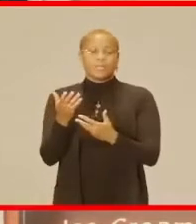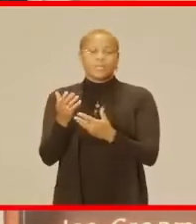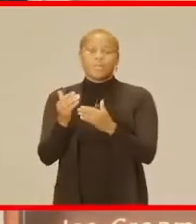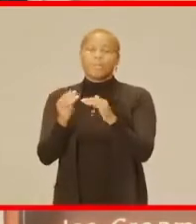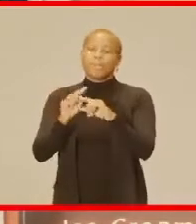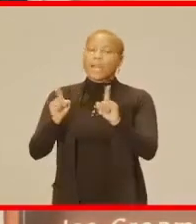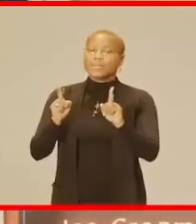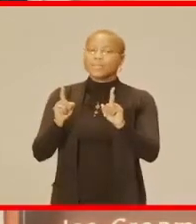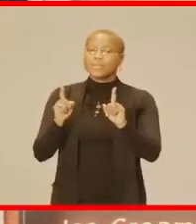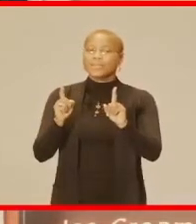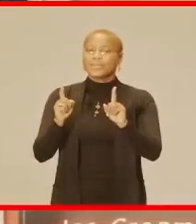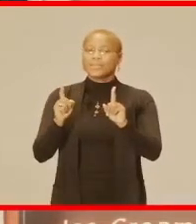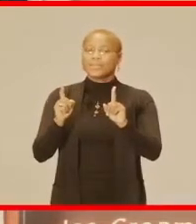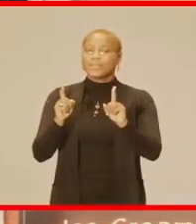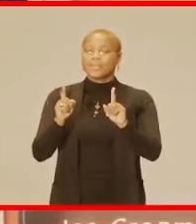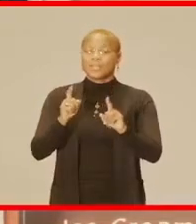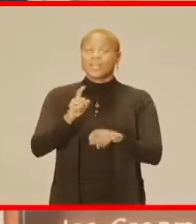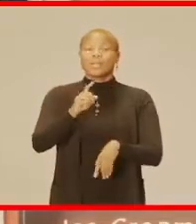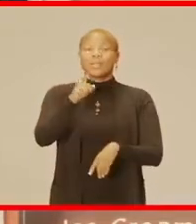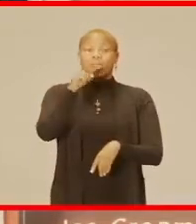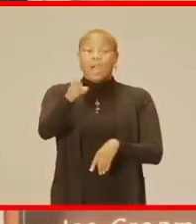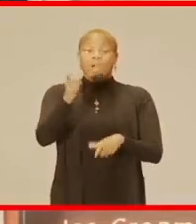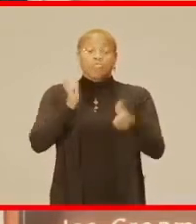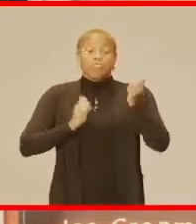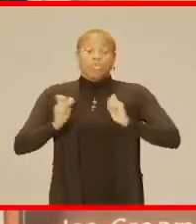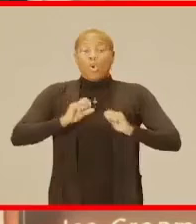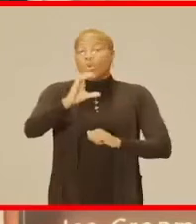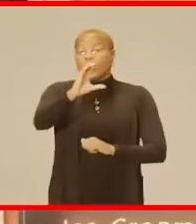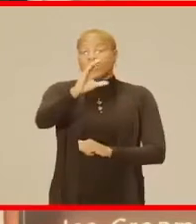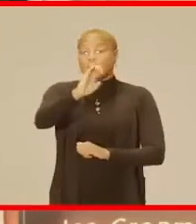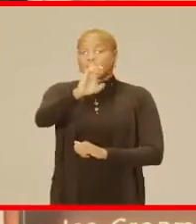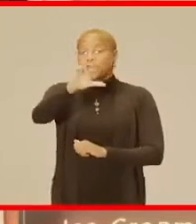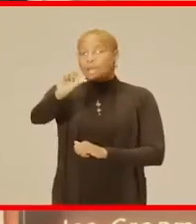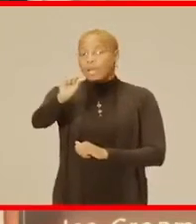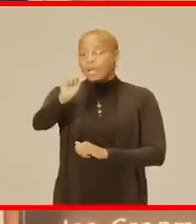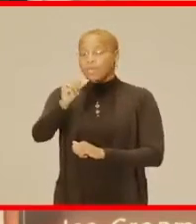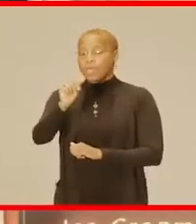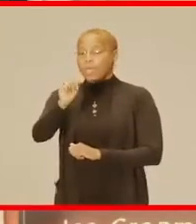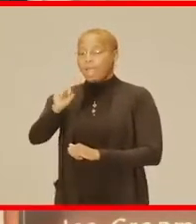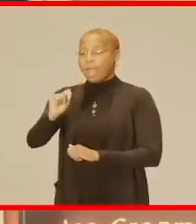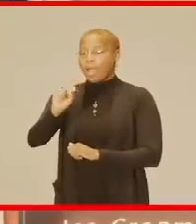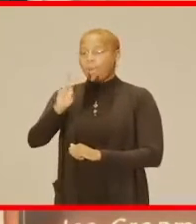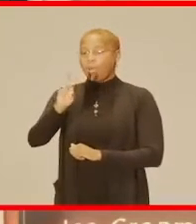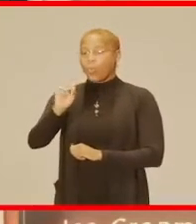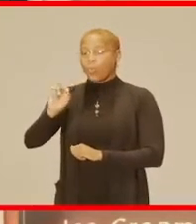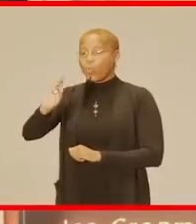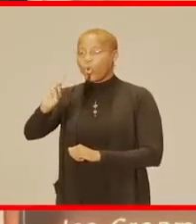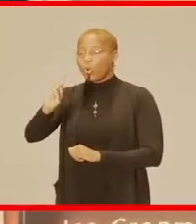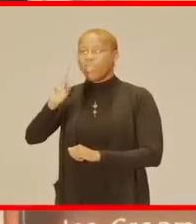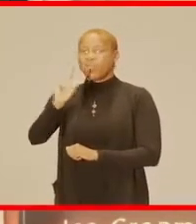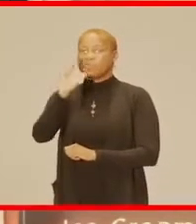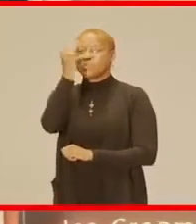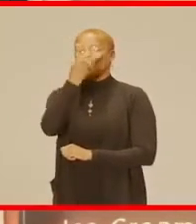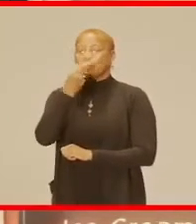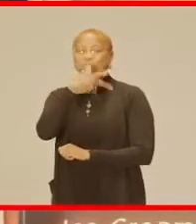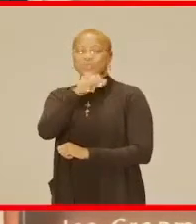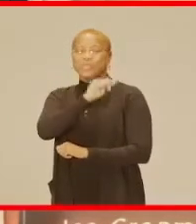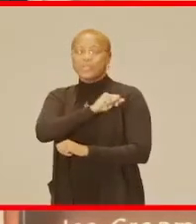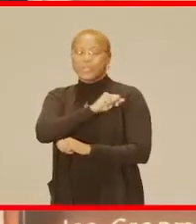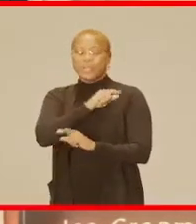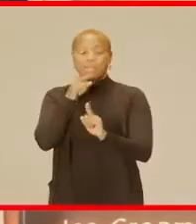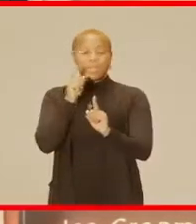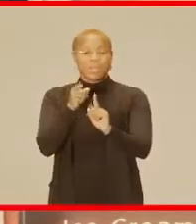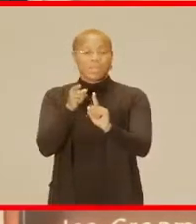but Cells at Work is a beautiful anime series that